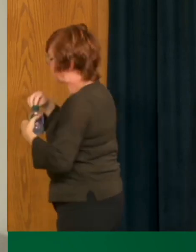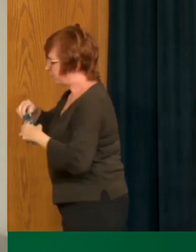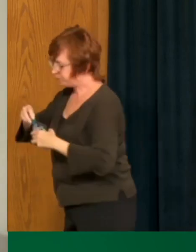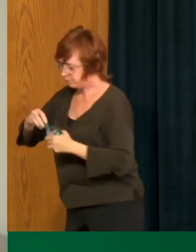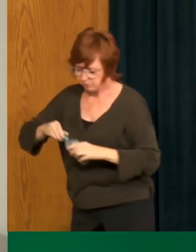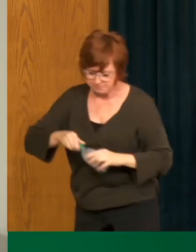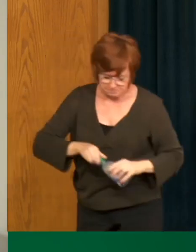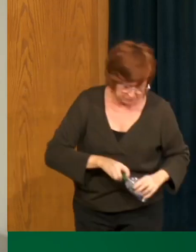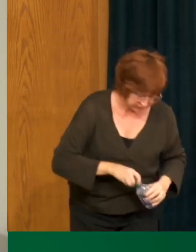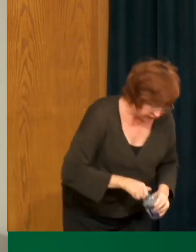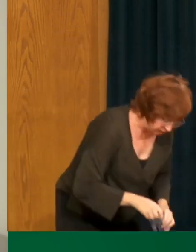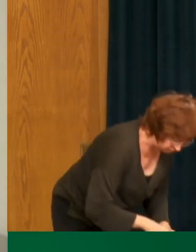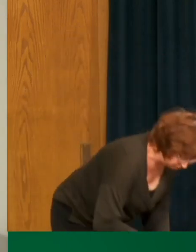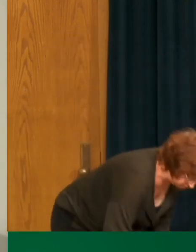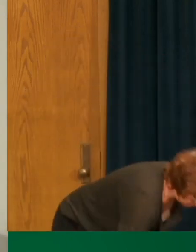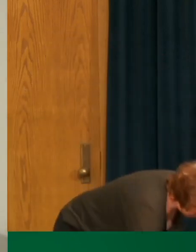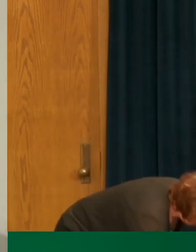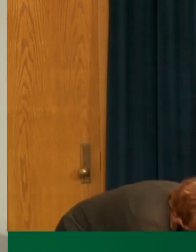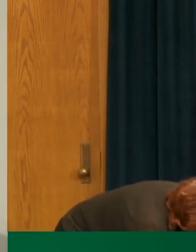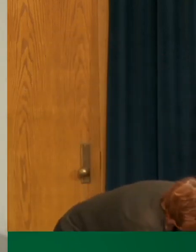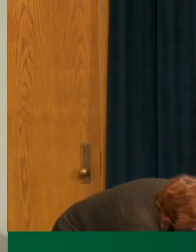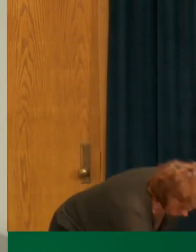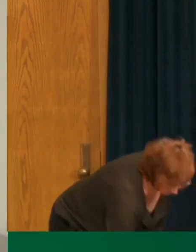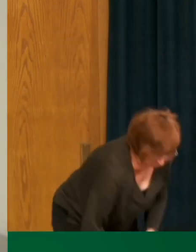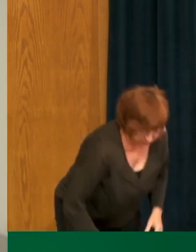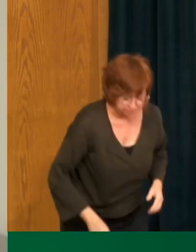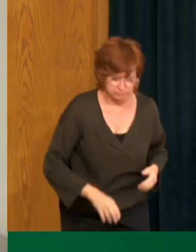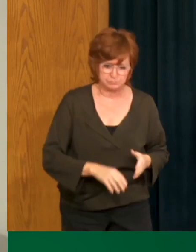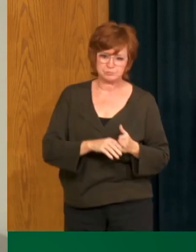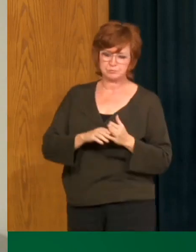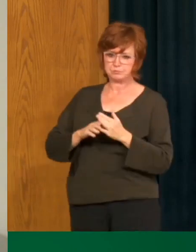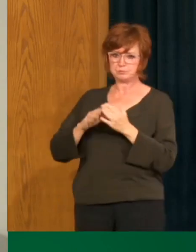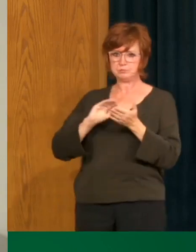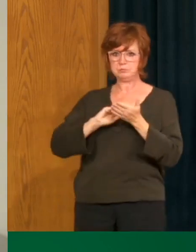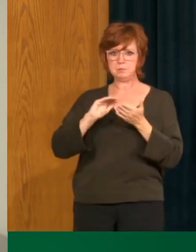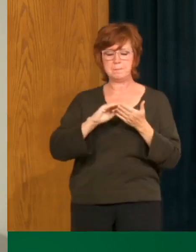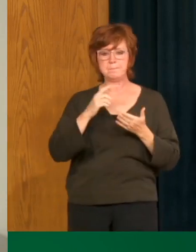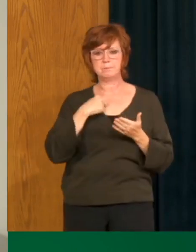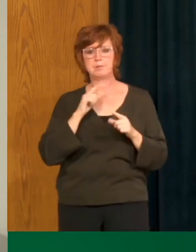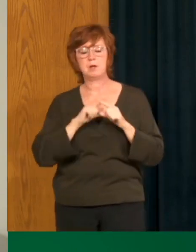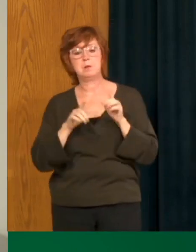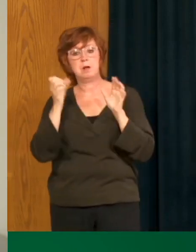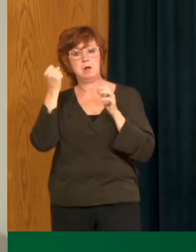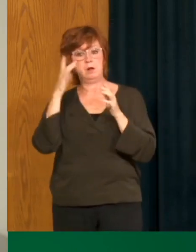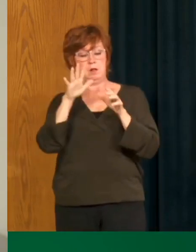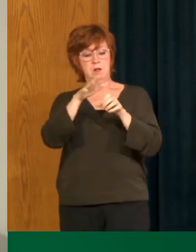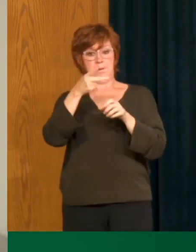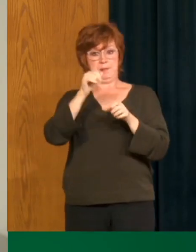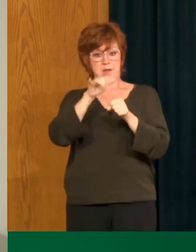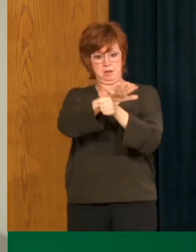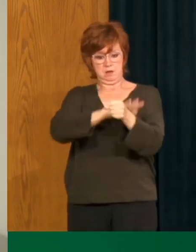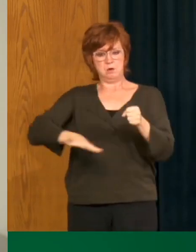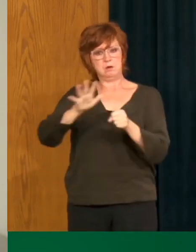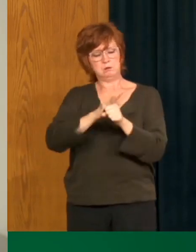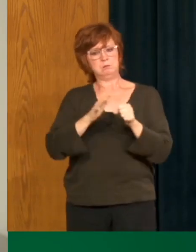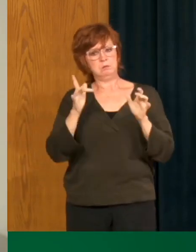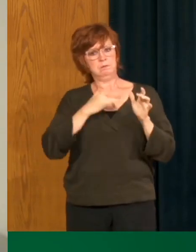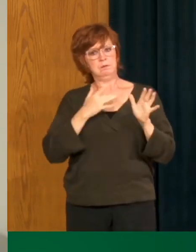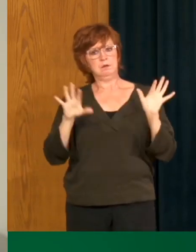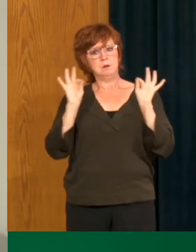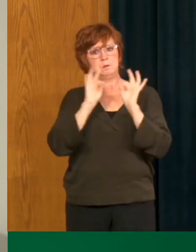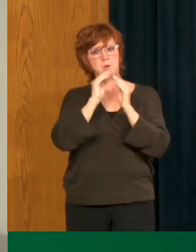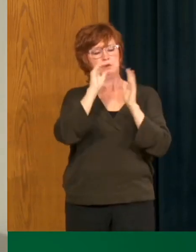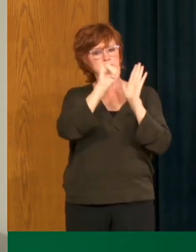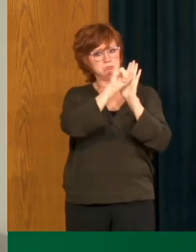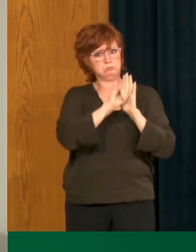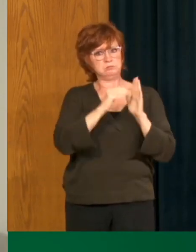because, geographies can be very big. So we have to, we can be as precise as we need to just flag something of concern, or we